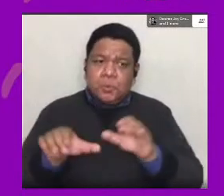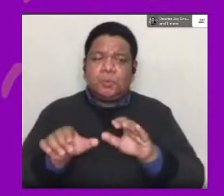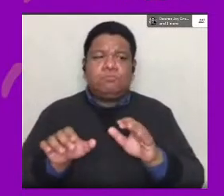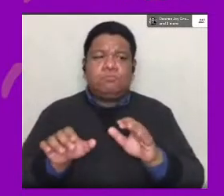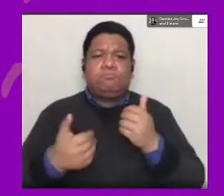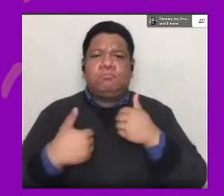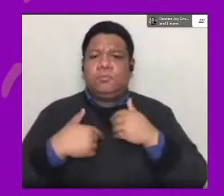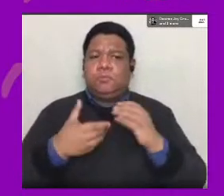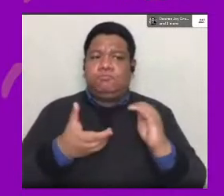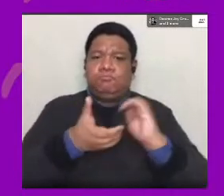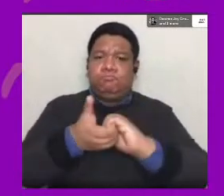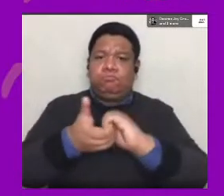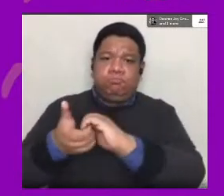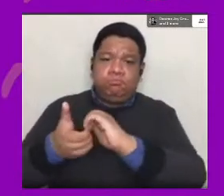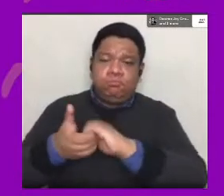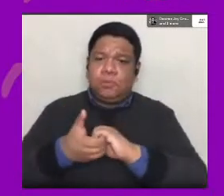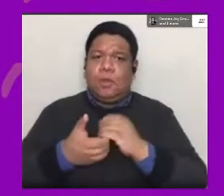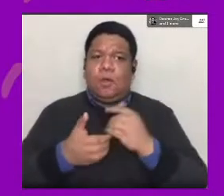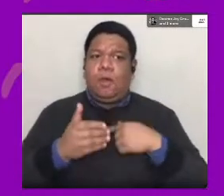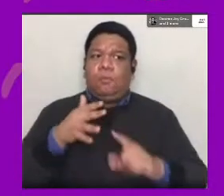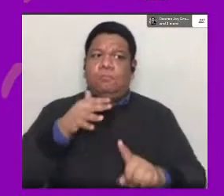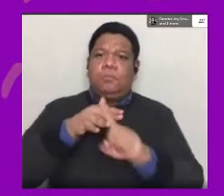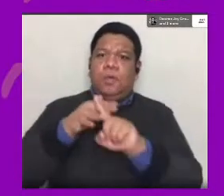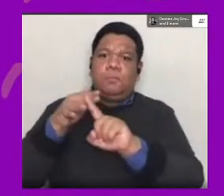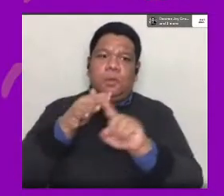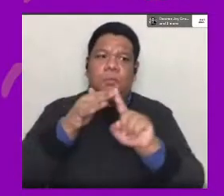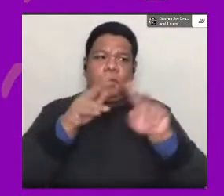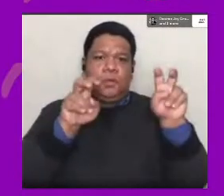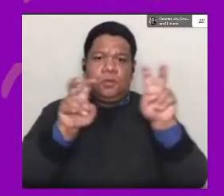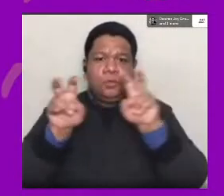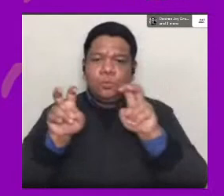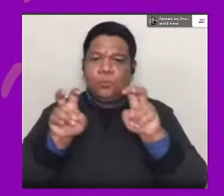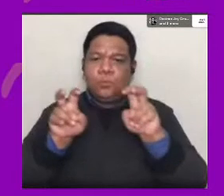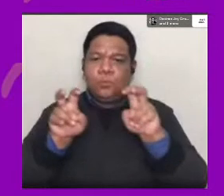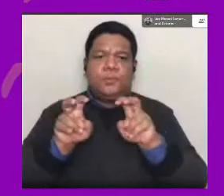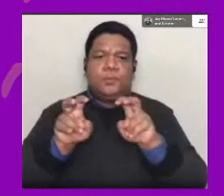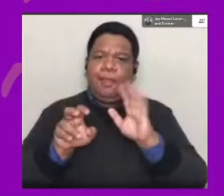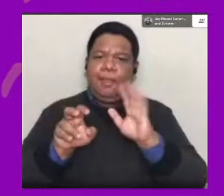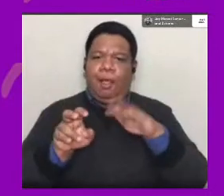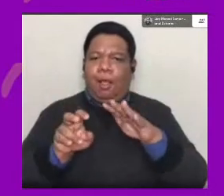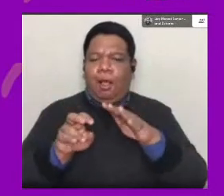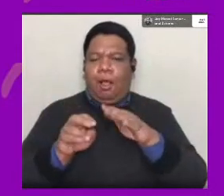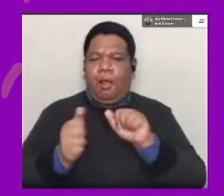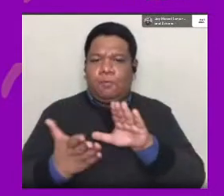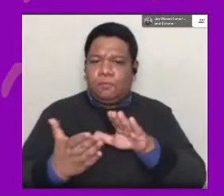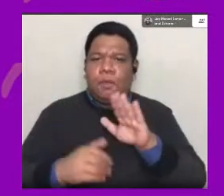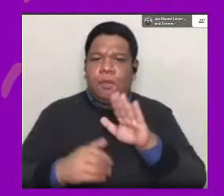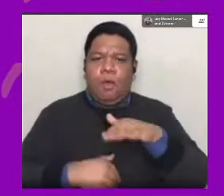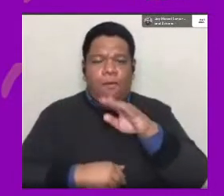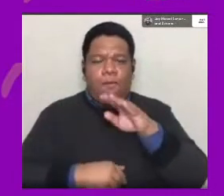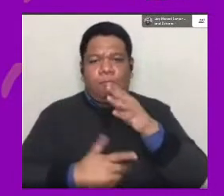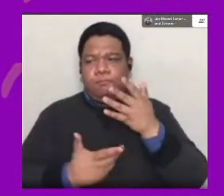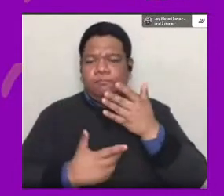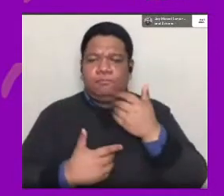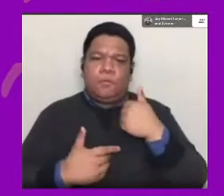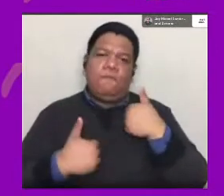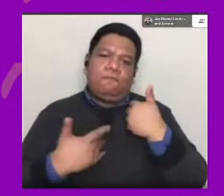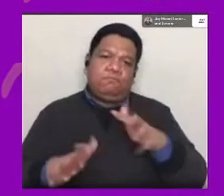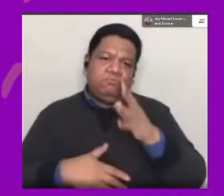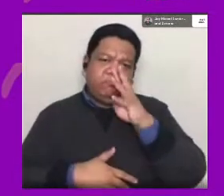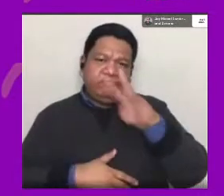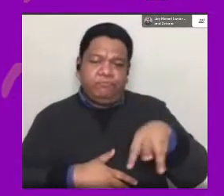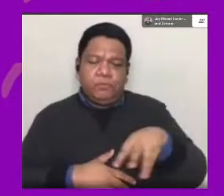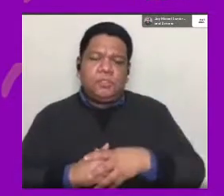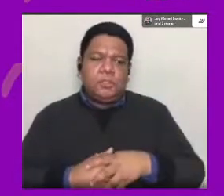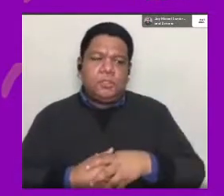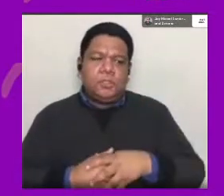collaborations surfaced issues that are unaddressed or neglected. Over a year has passed since this